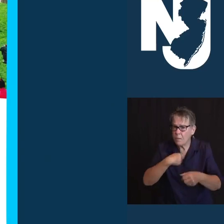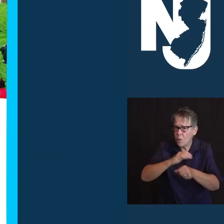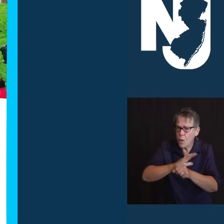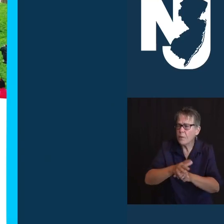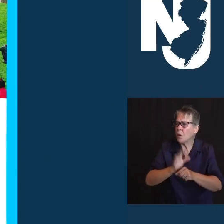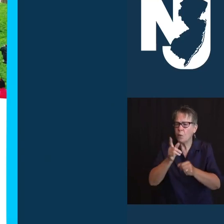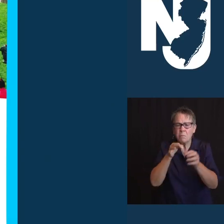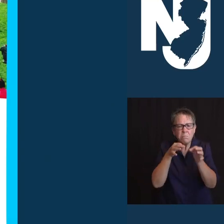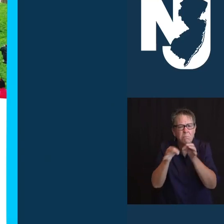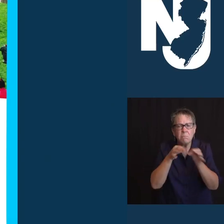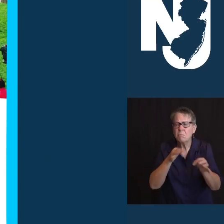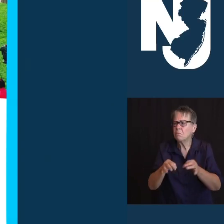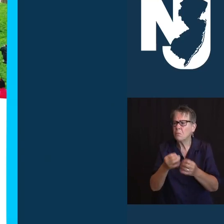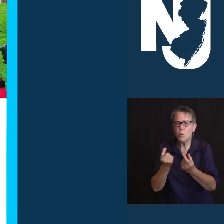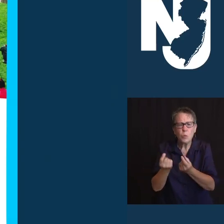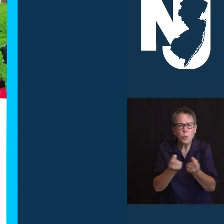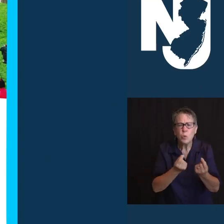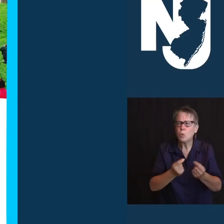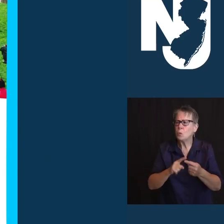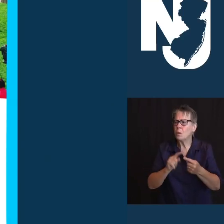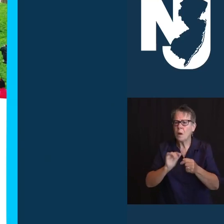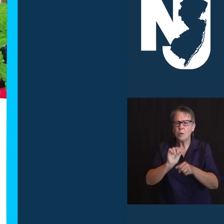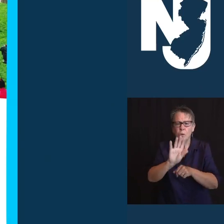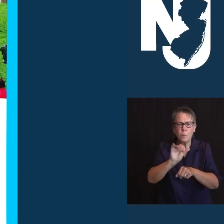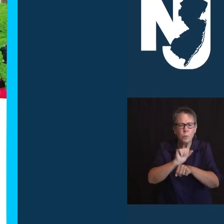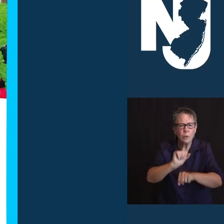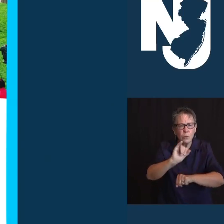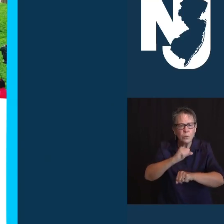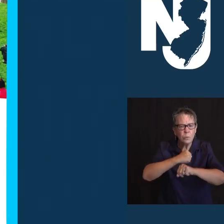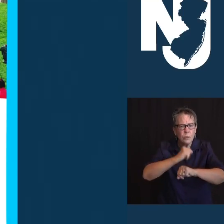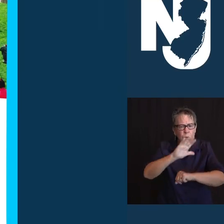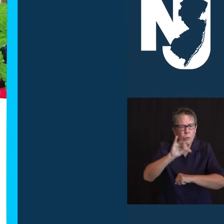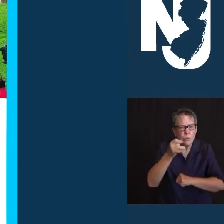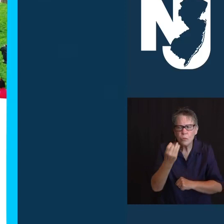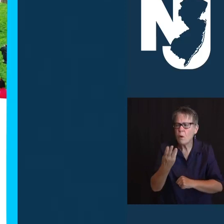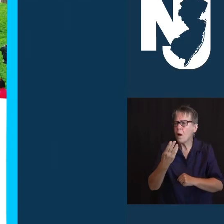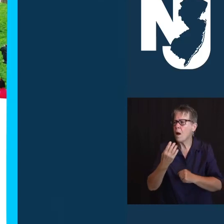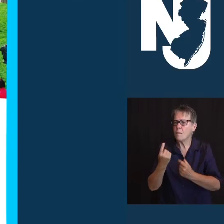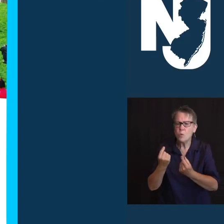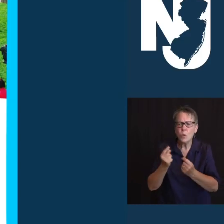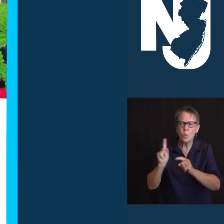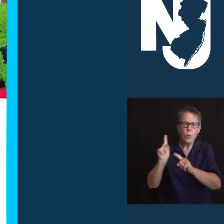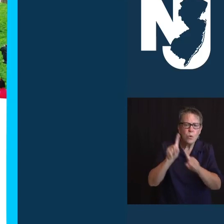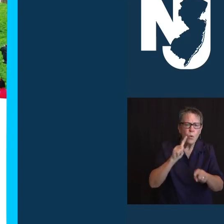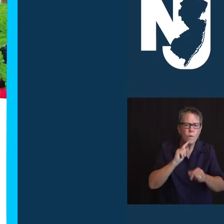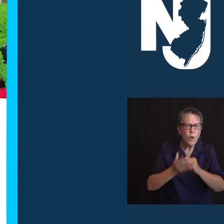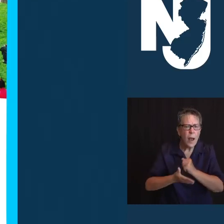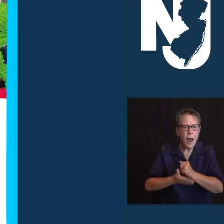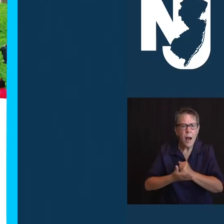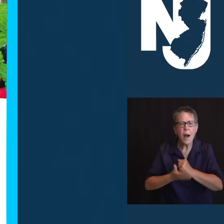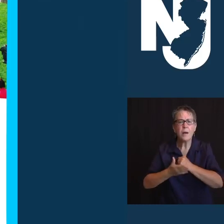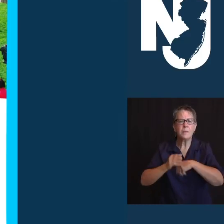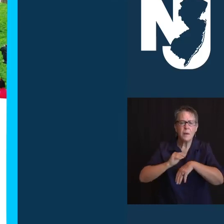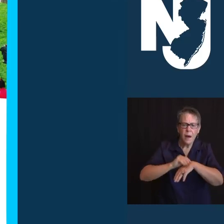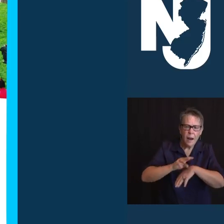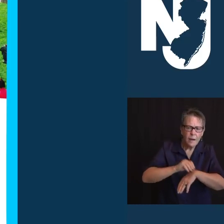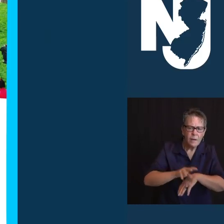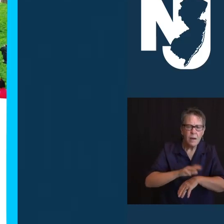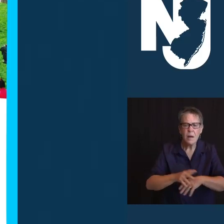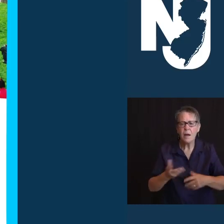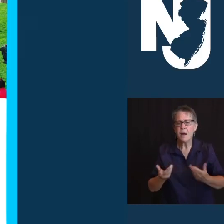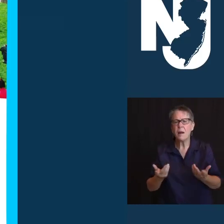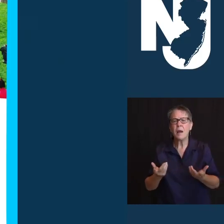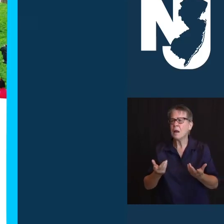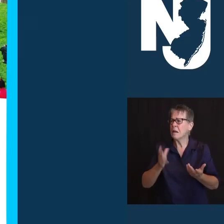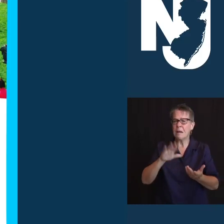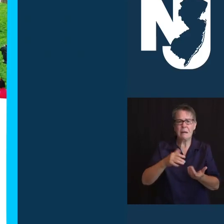they need to quarantine. Contact tracers can also link you to child care resources and food assistance